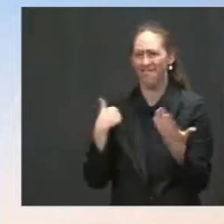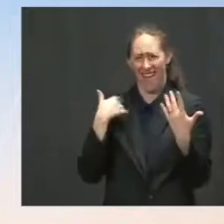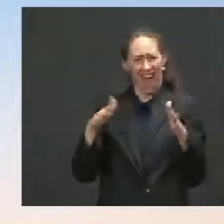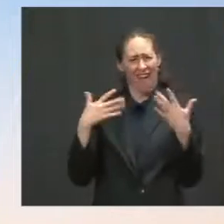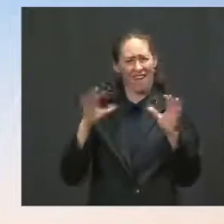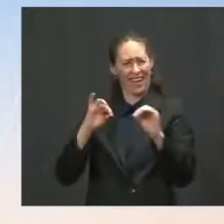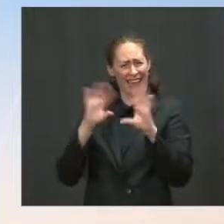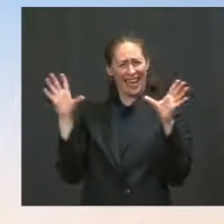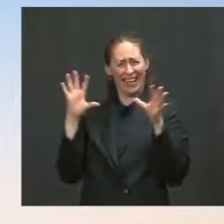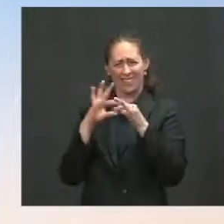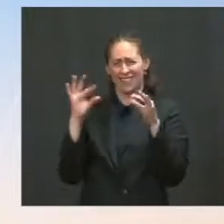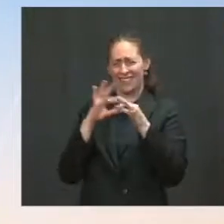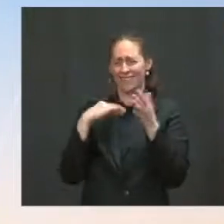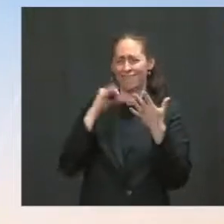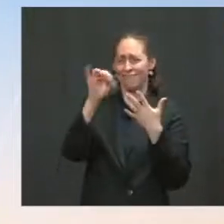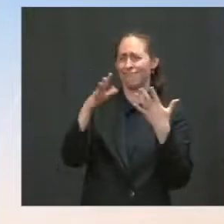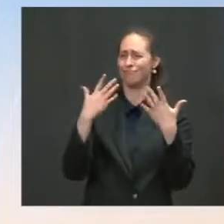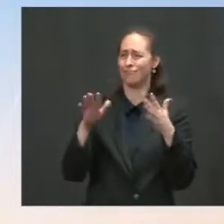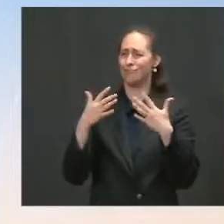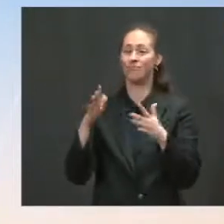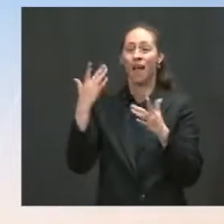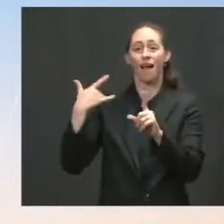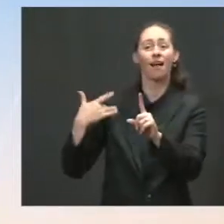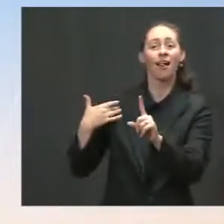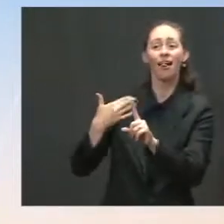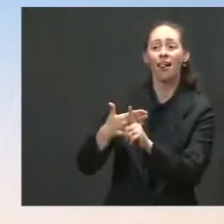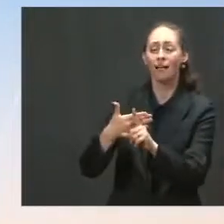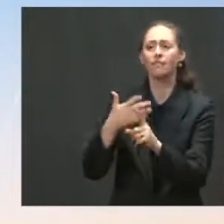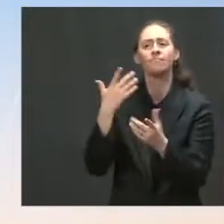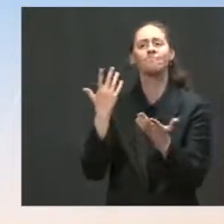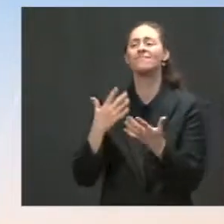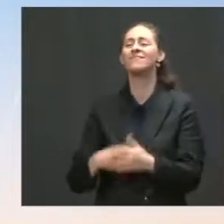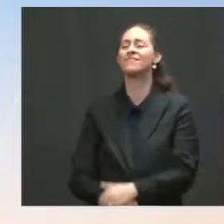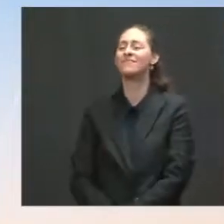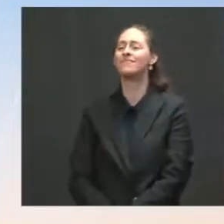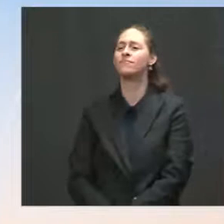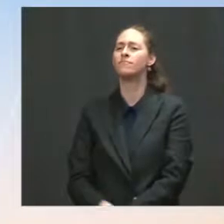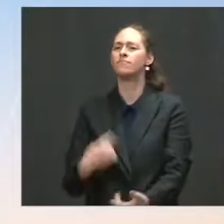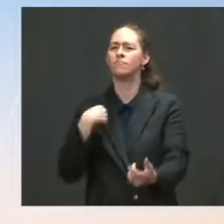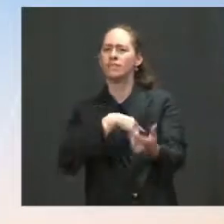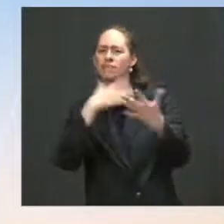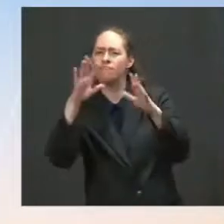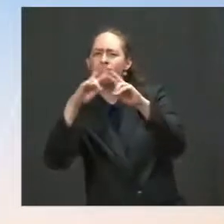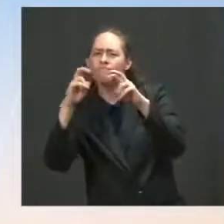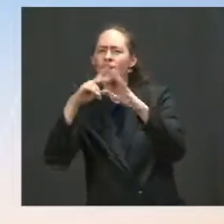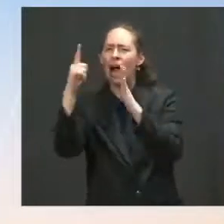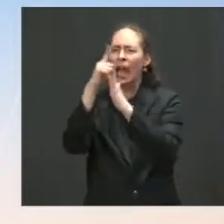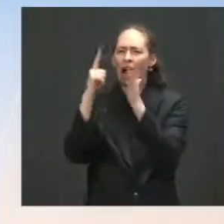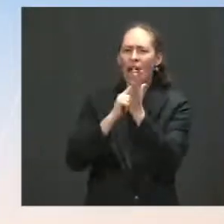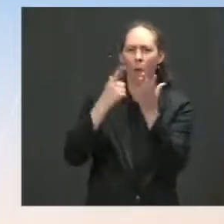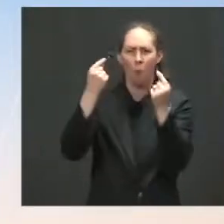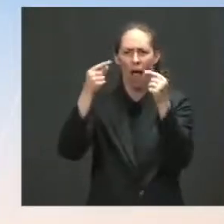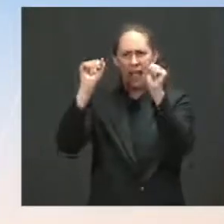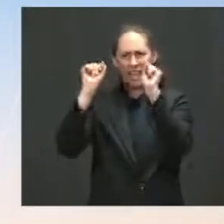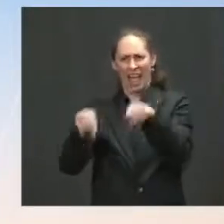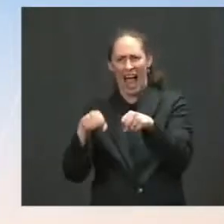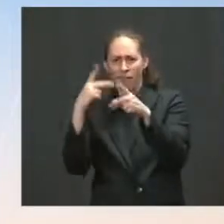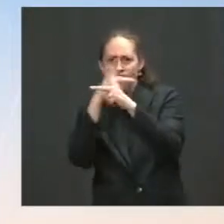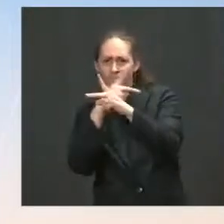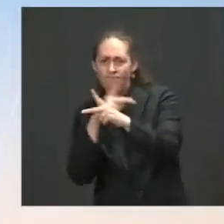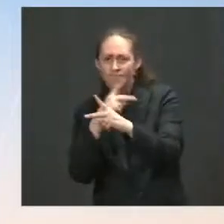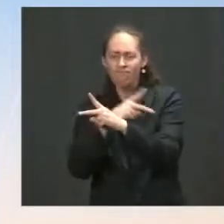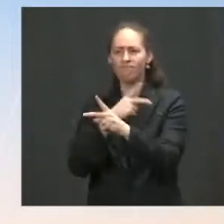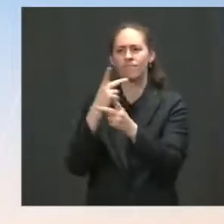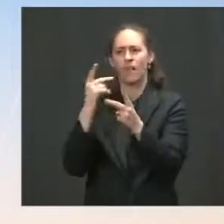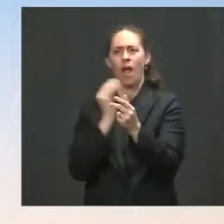at and we were continuing to look at all of the legal authorities and options, as were the lawyers at the CDC and our lawyers, to see